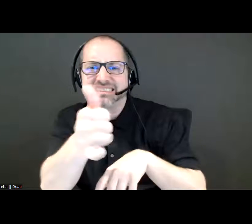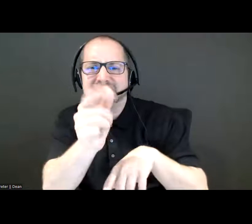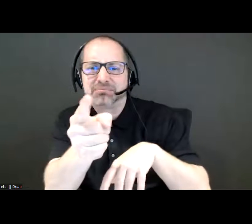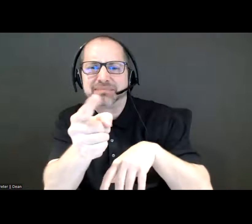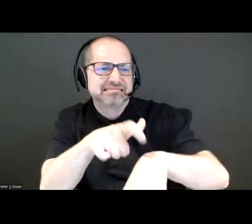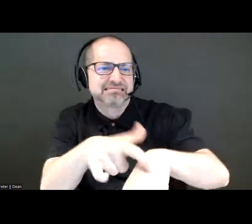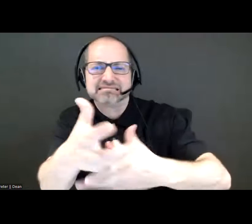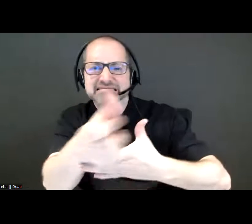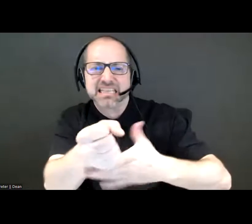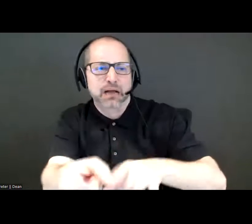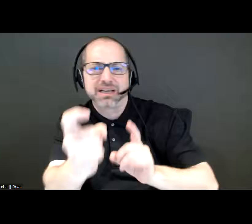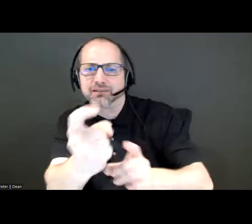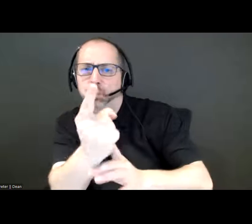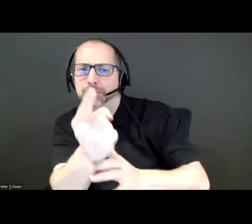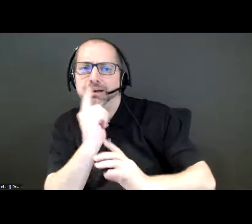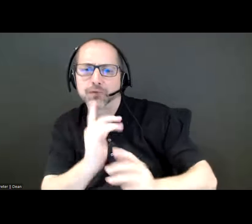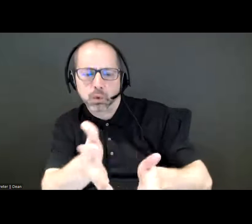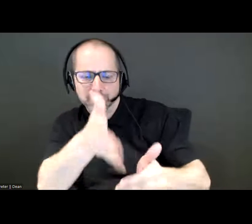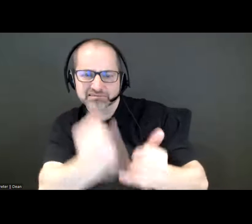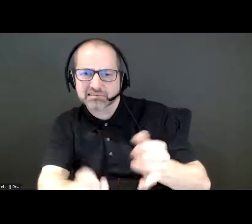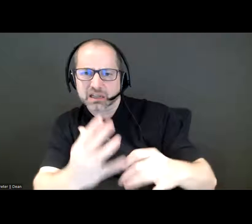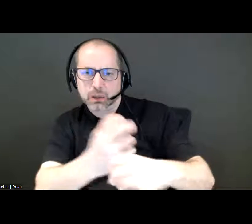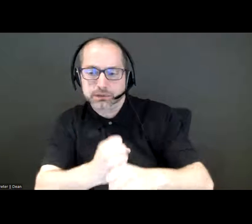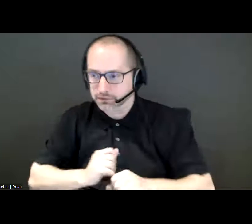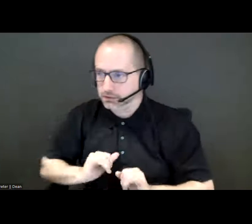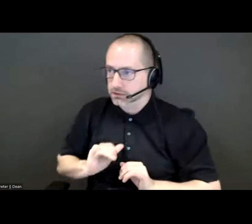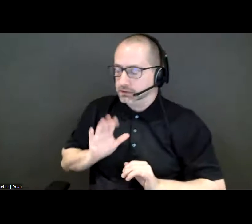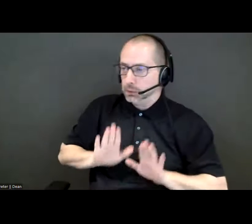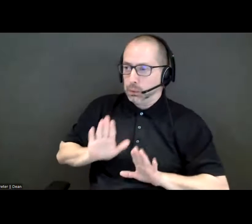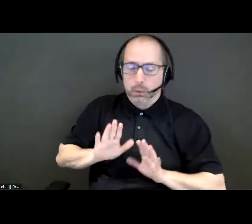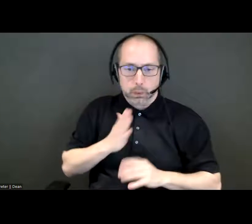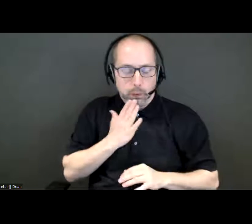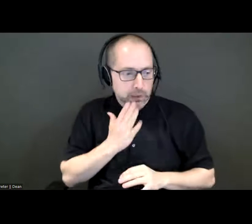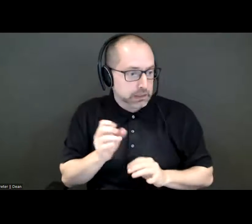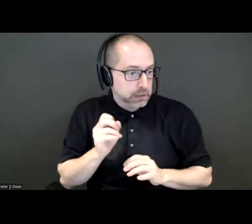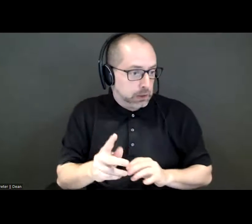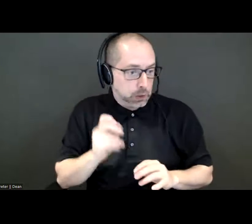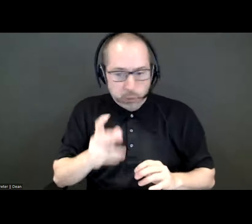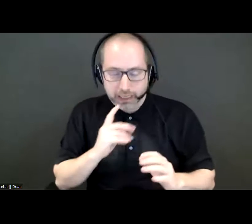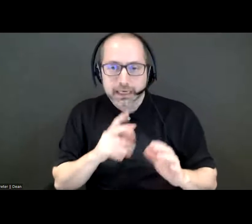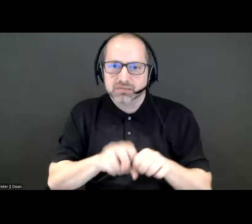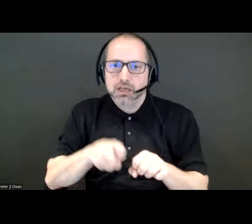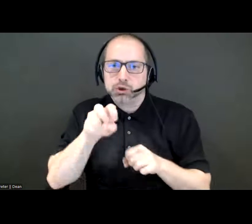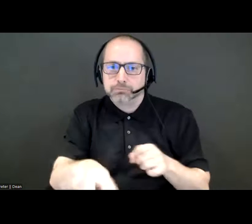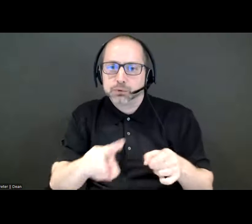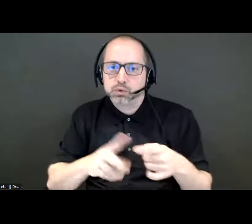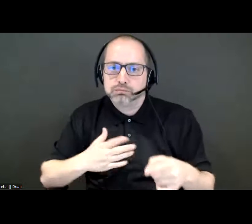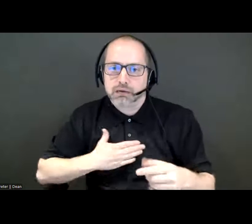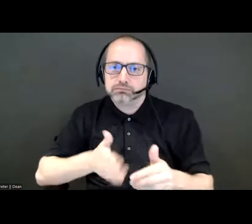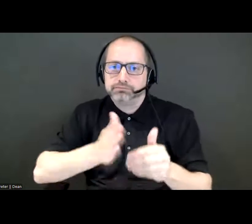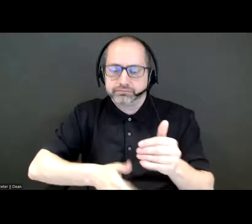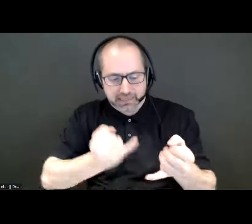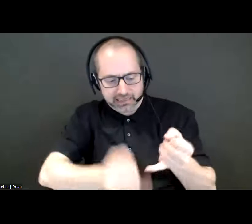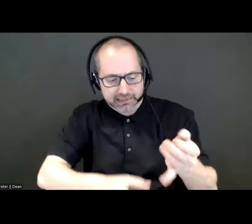I'll just give you a minute to wrap up. Oh dear. Okay, well, I always have a conclusion so I can jump to the end. So it was to